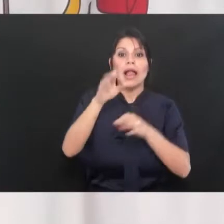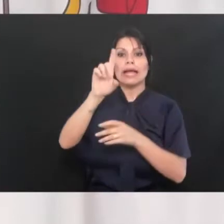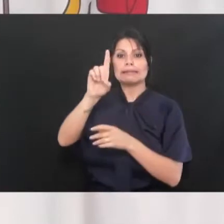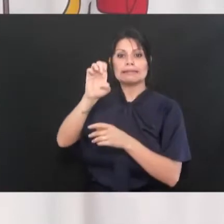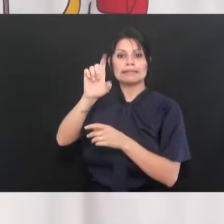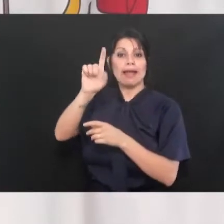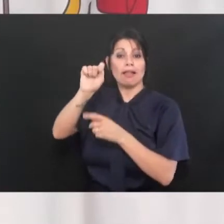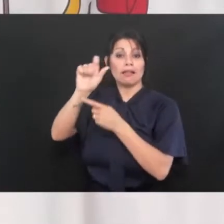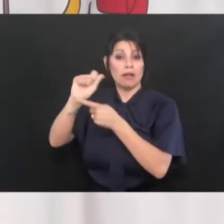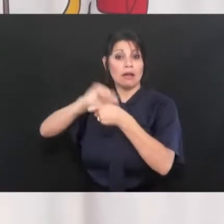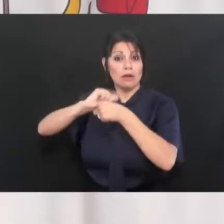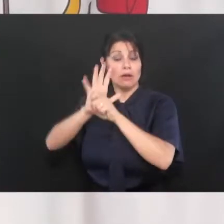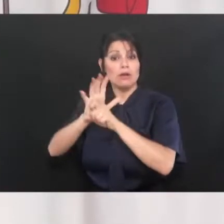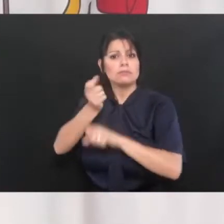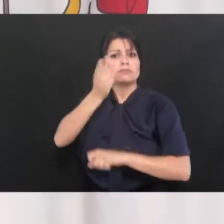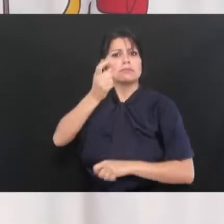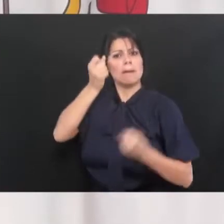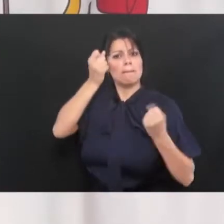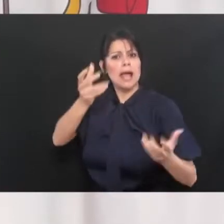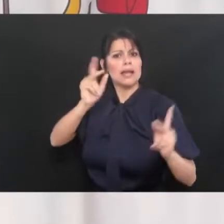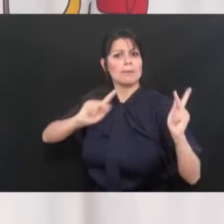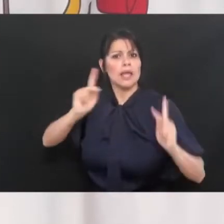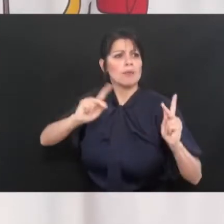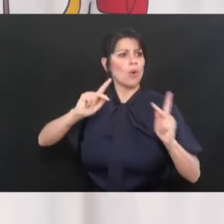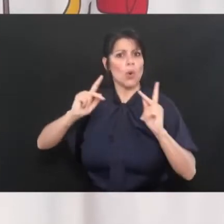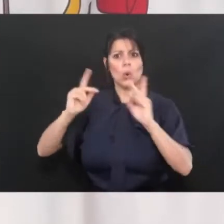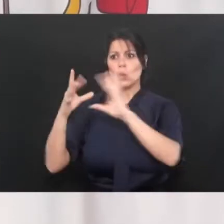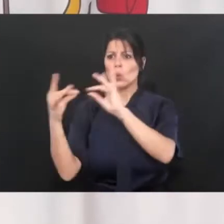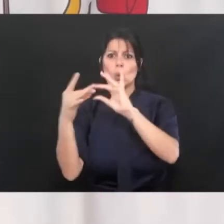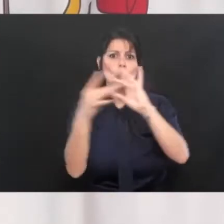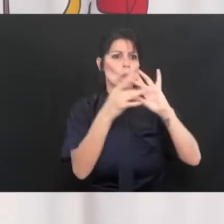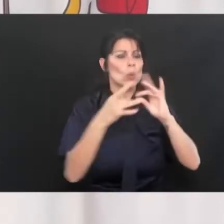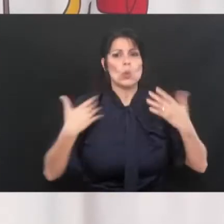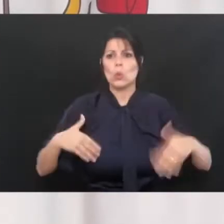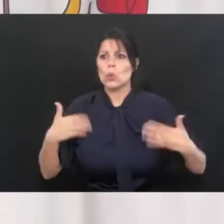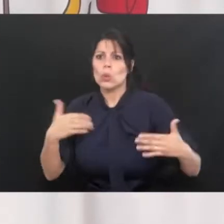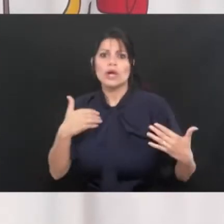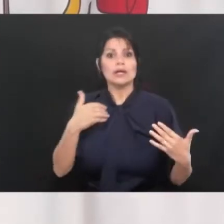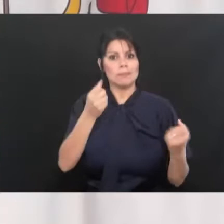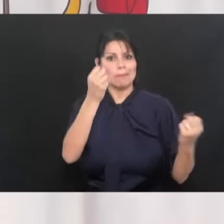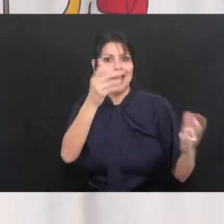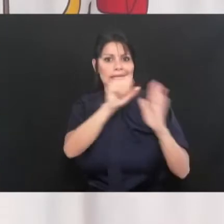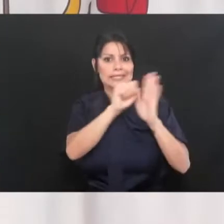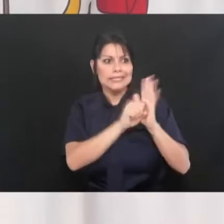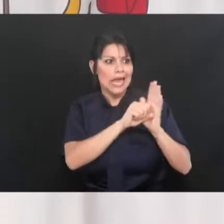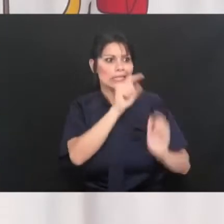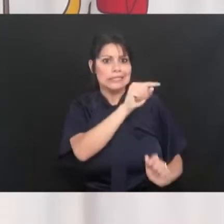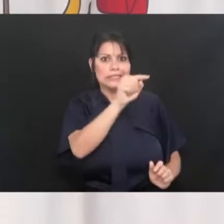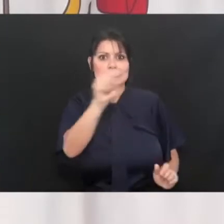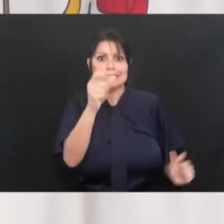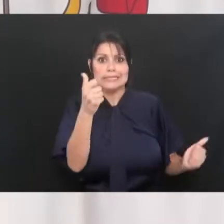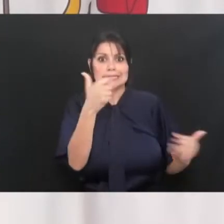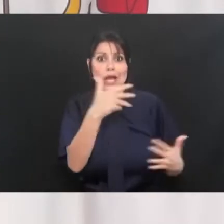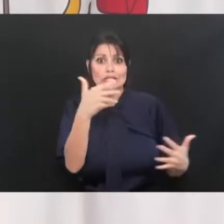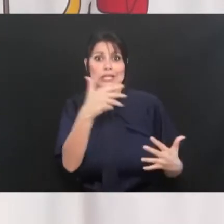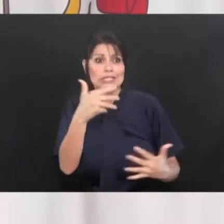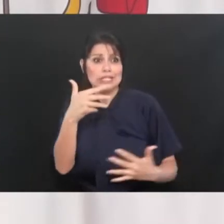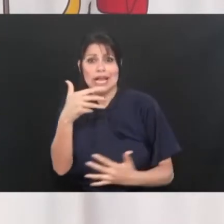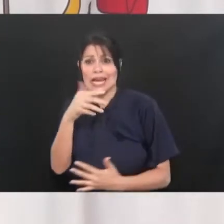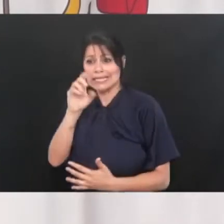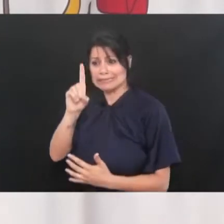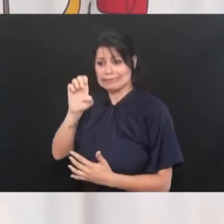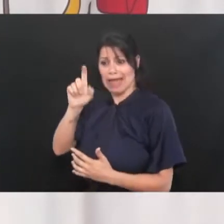Everybody's kind of, talking about it. A lot of states and people there are scared to death about it.